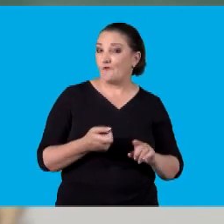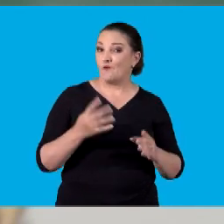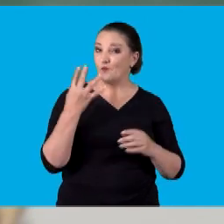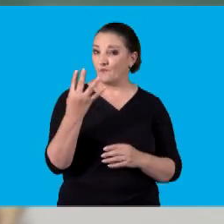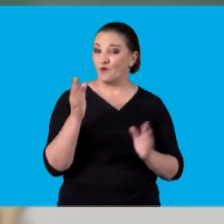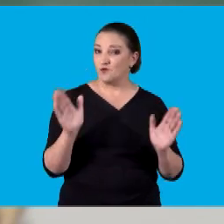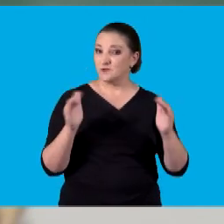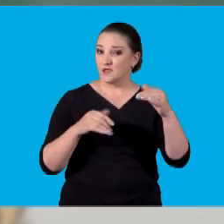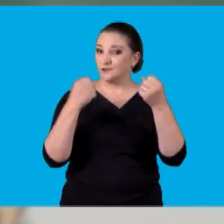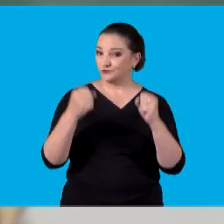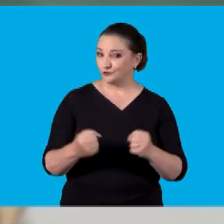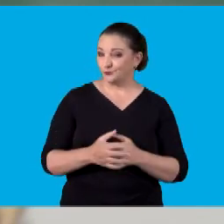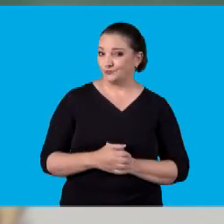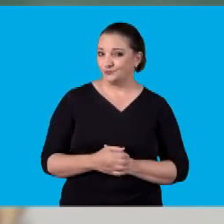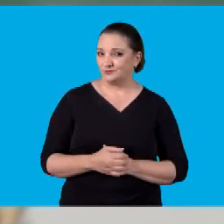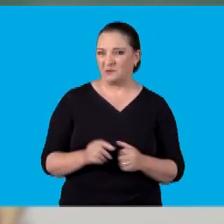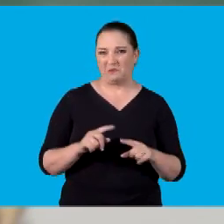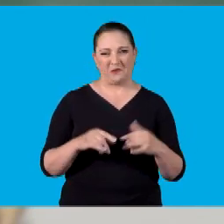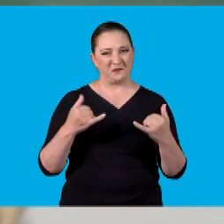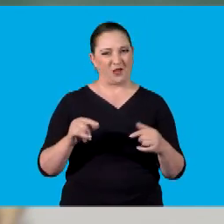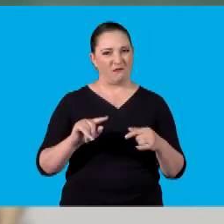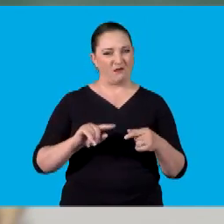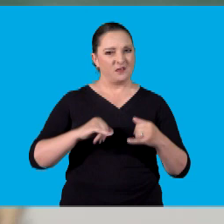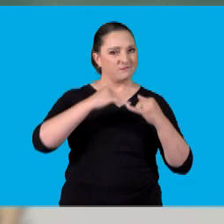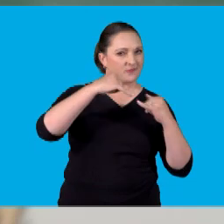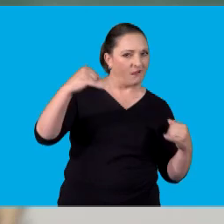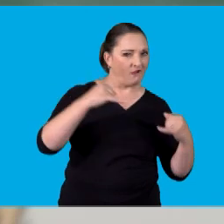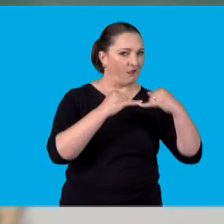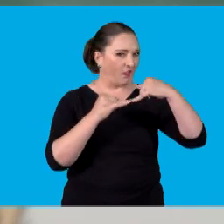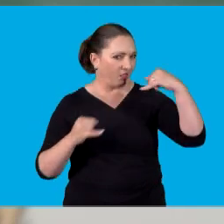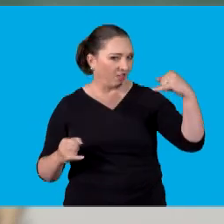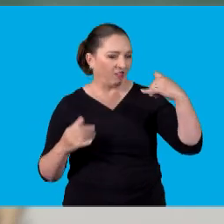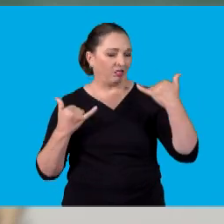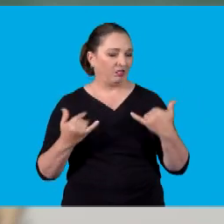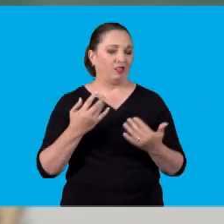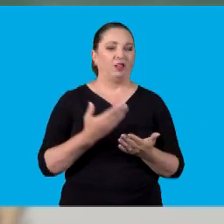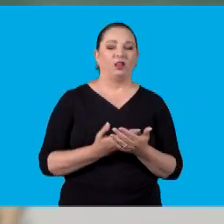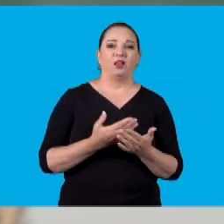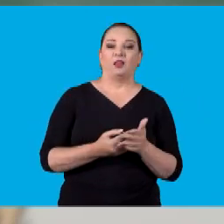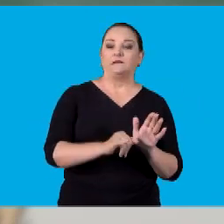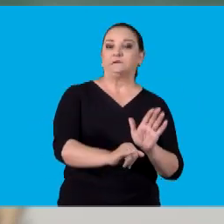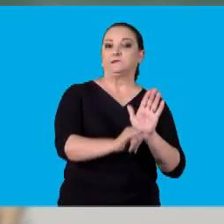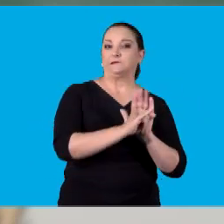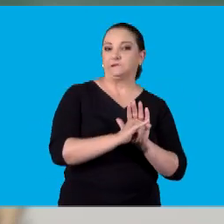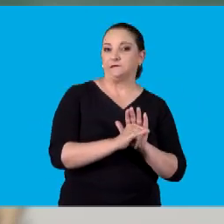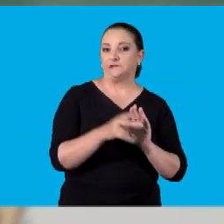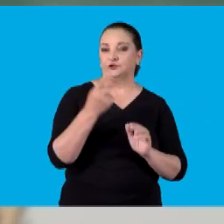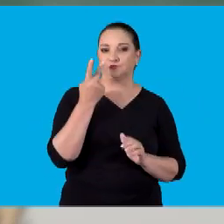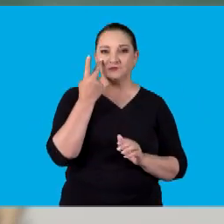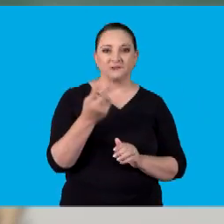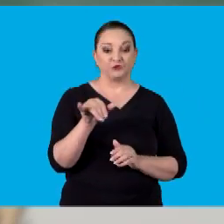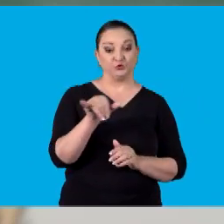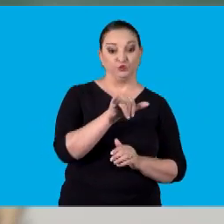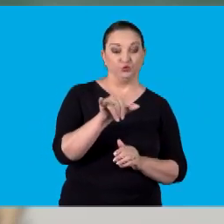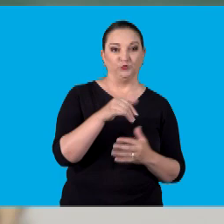when it comes to the sides and to the angles. But what about those diagonals? Let's see if we can identify which